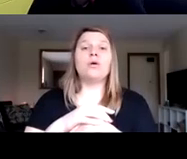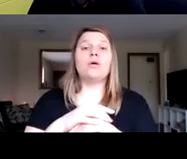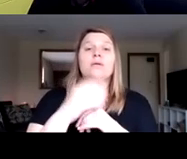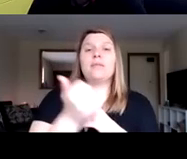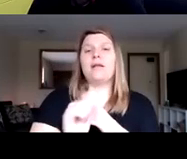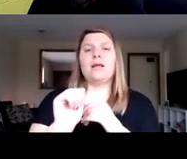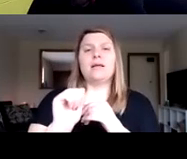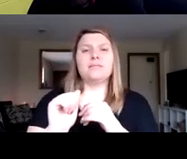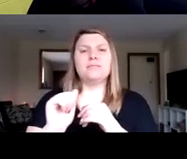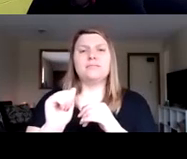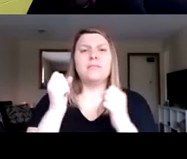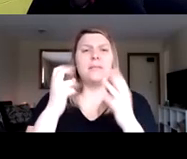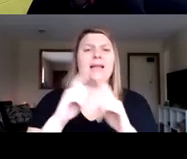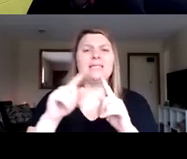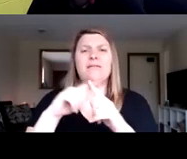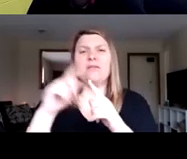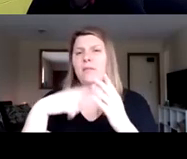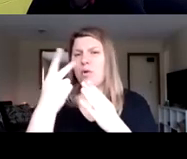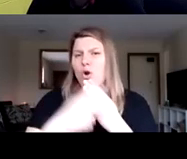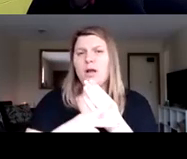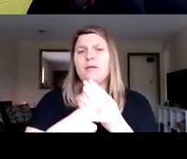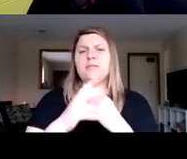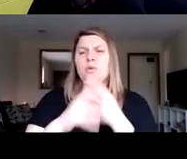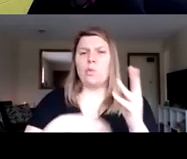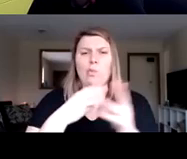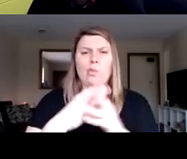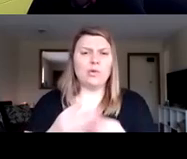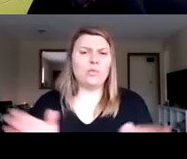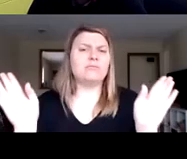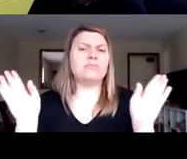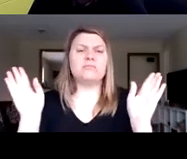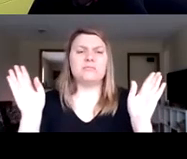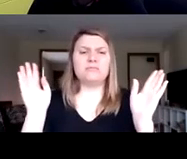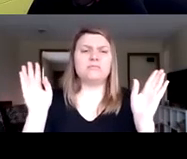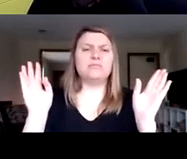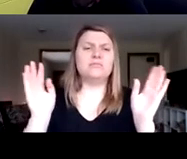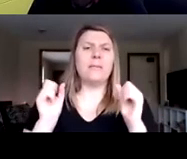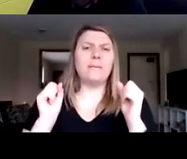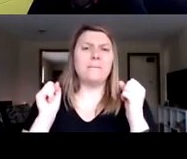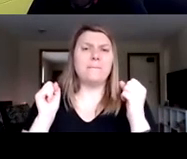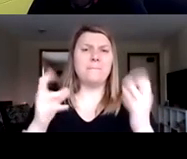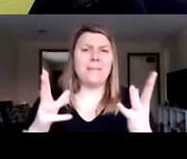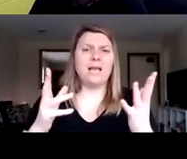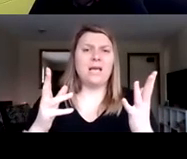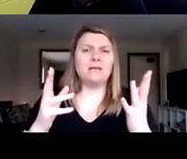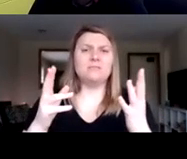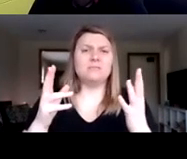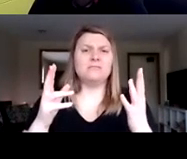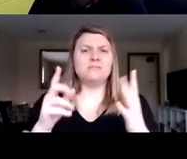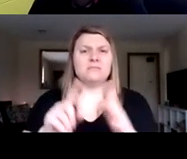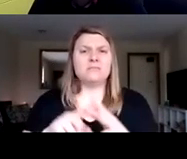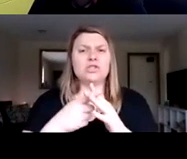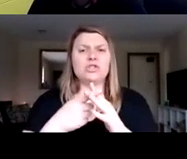or so many different programs across the world. A lot of this kind of starting